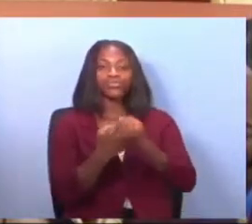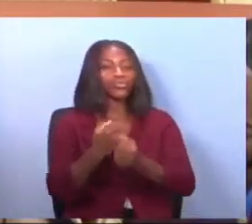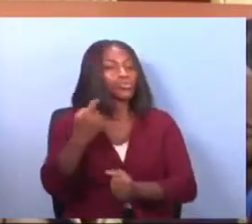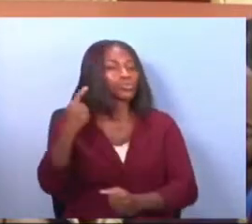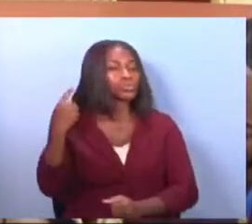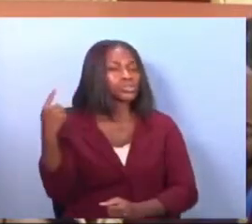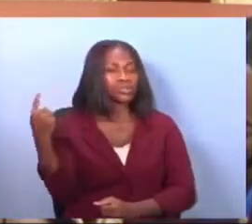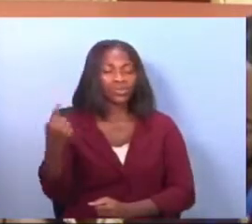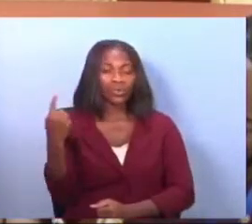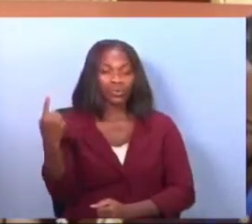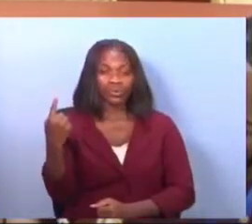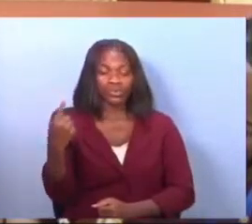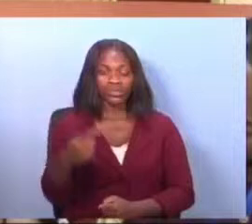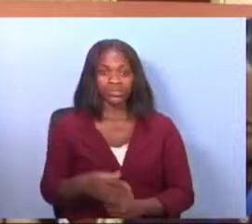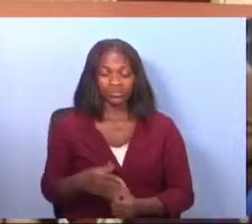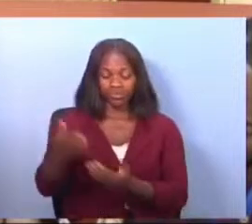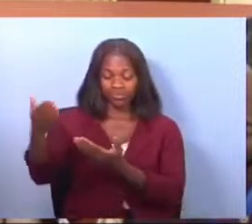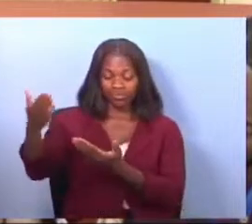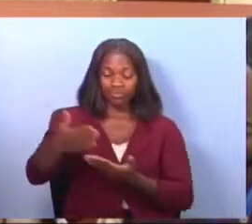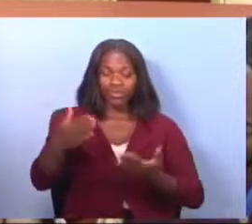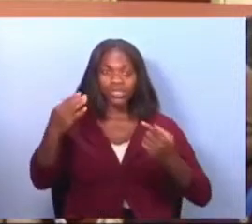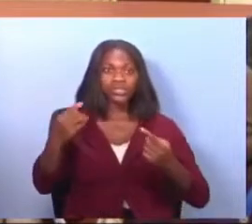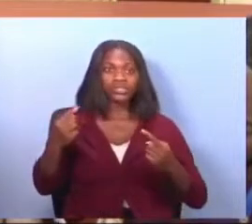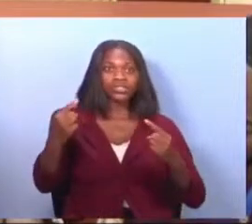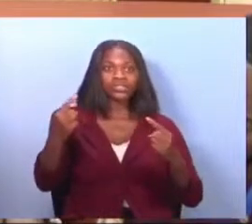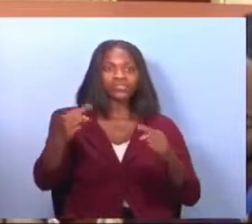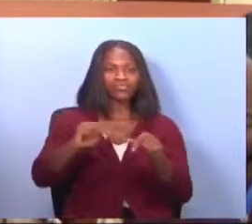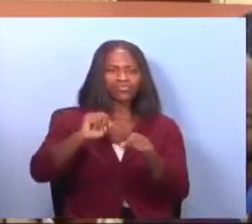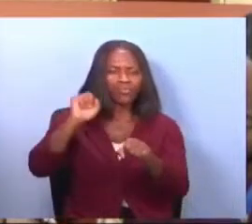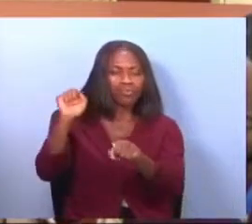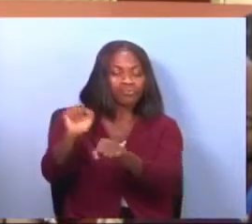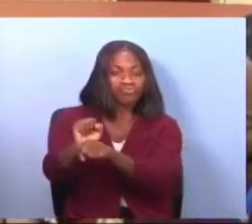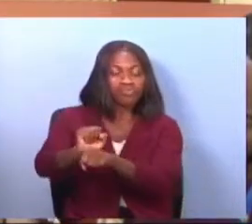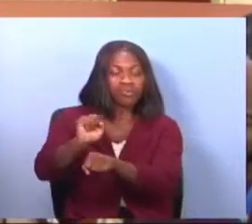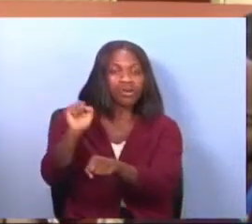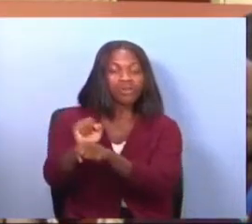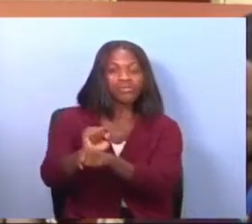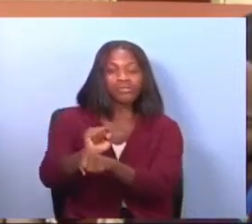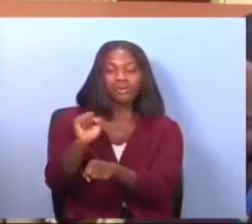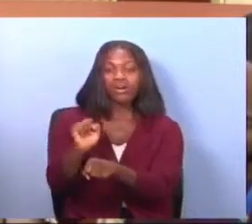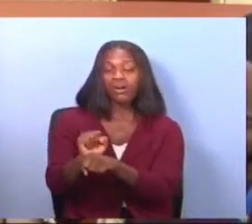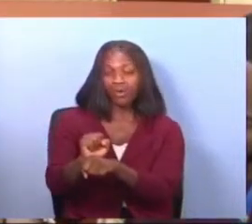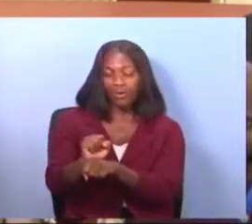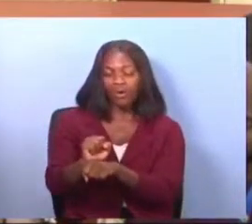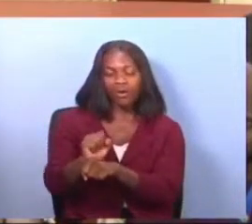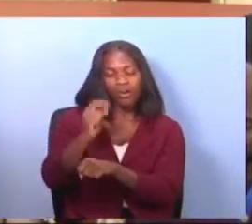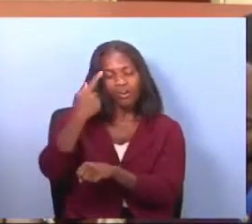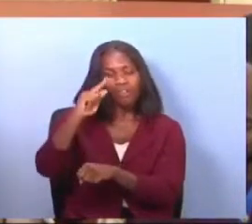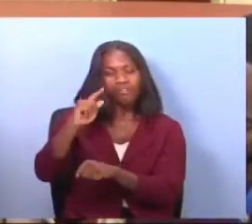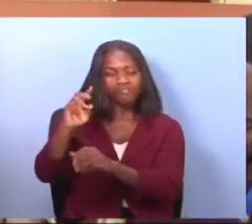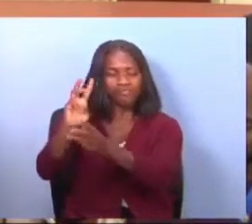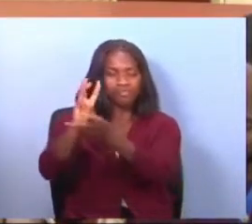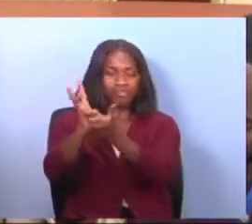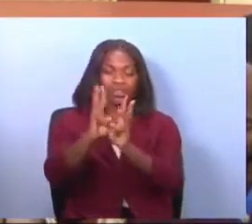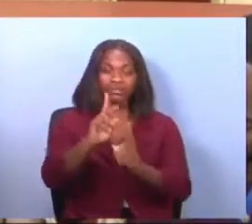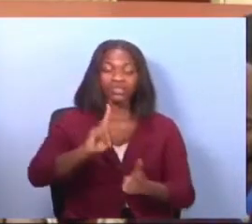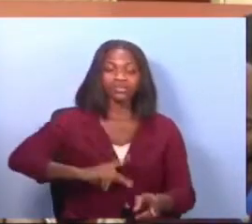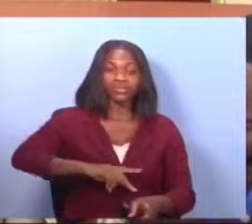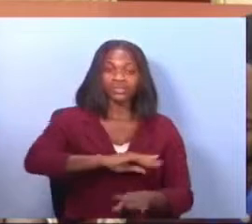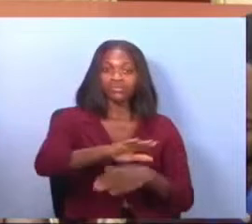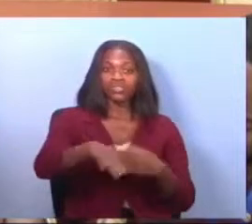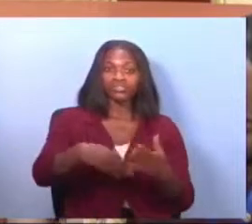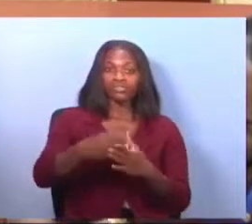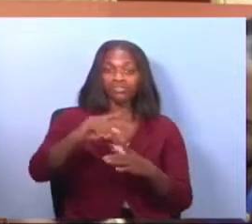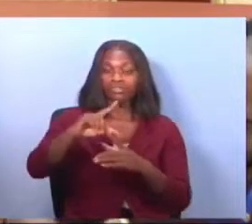times to bring success to the endeavors of the Climate Parliament. And all other local